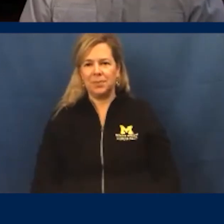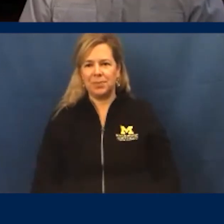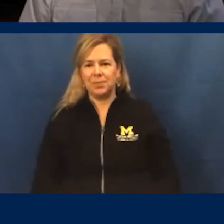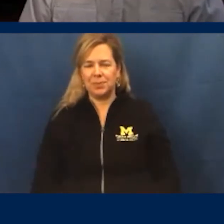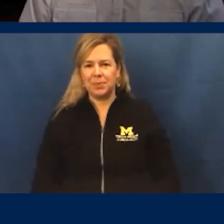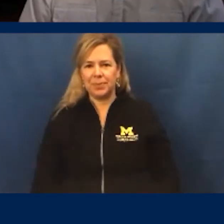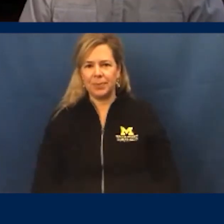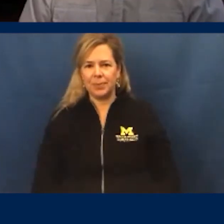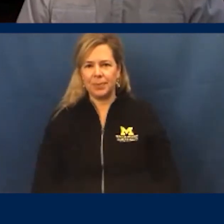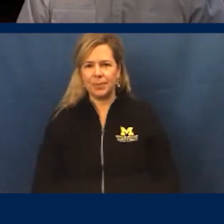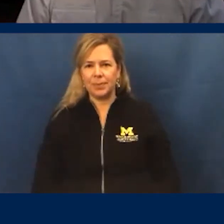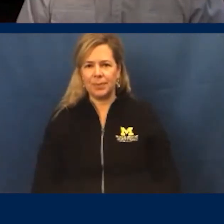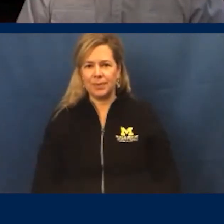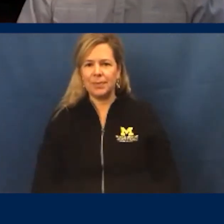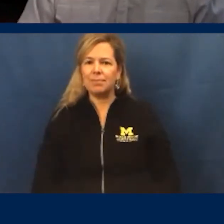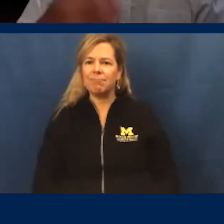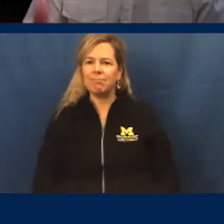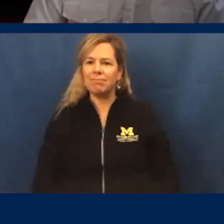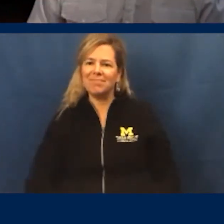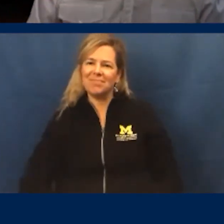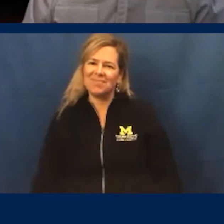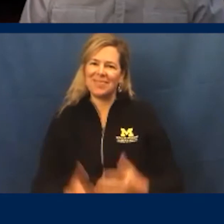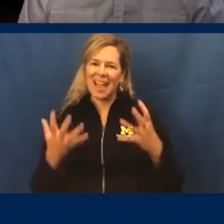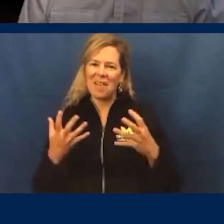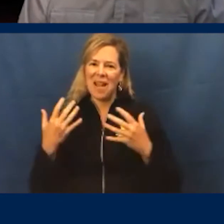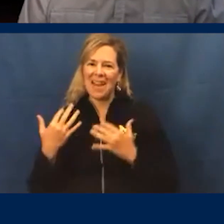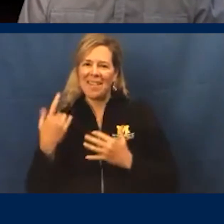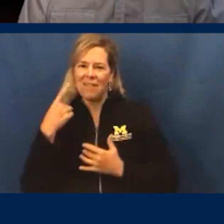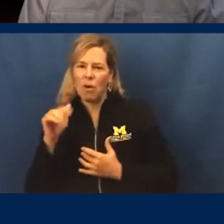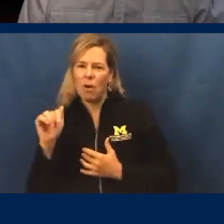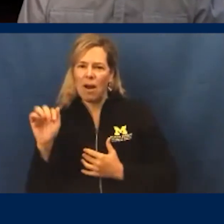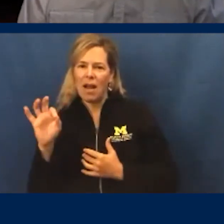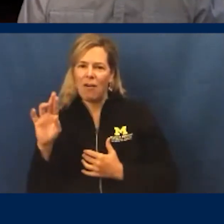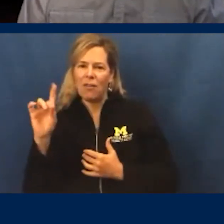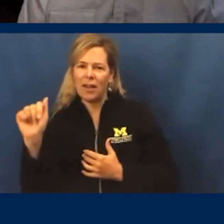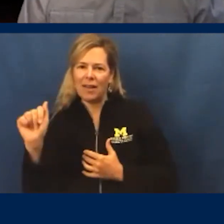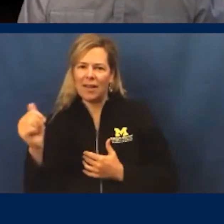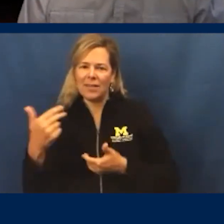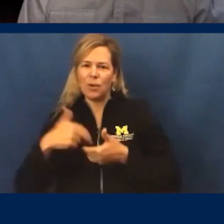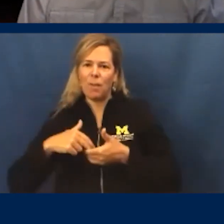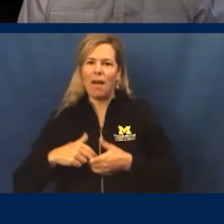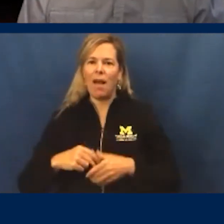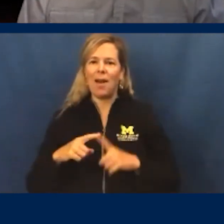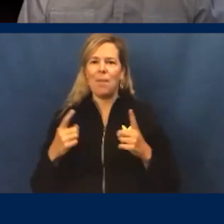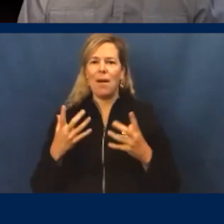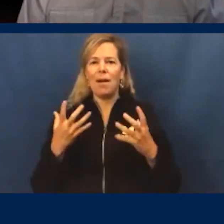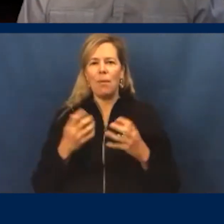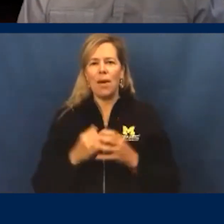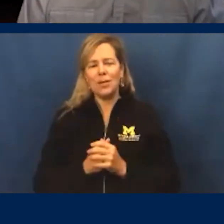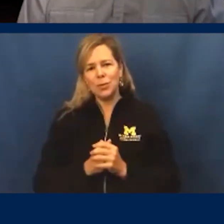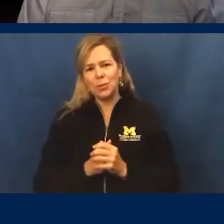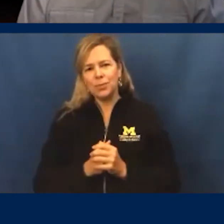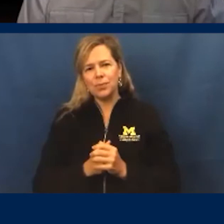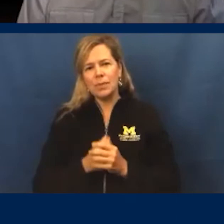I wanted to, and I was waiting for Alfreda to come on, but I wanted to say a few